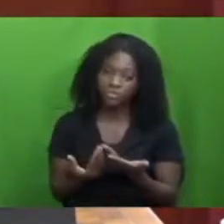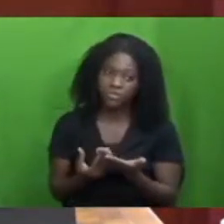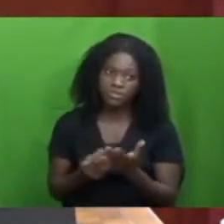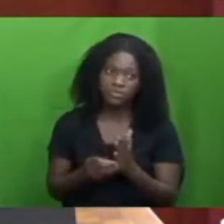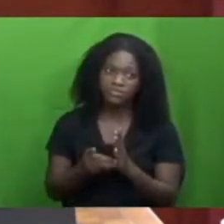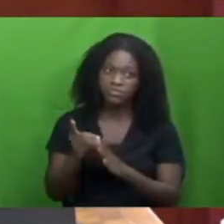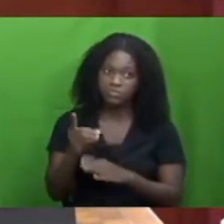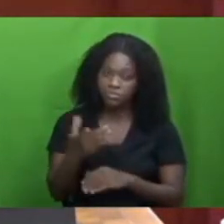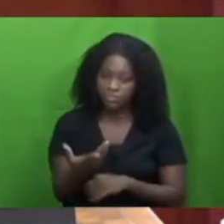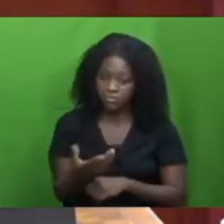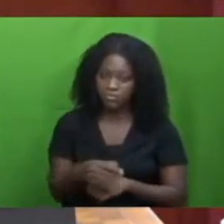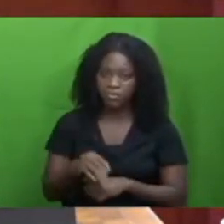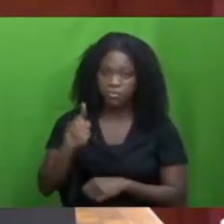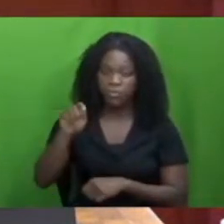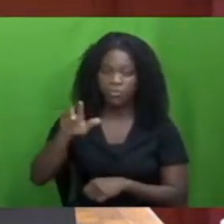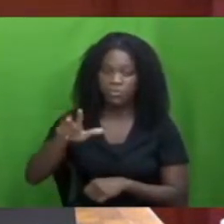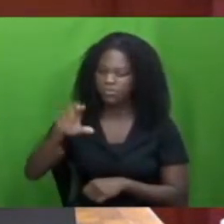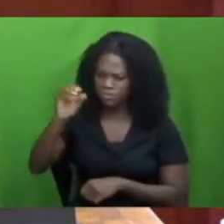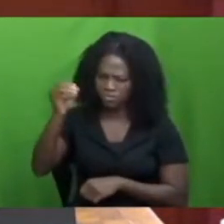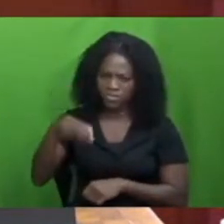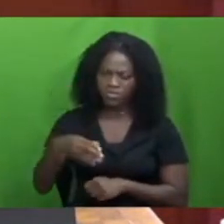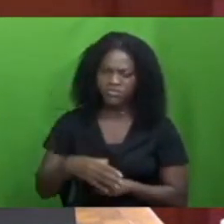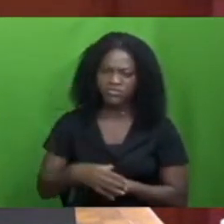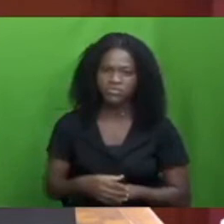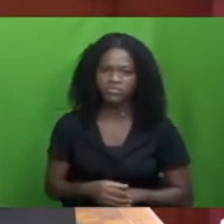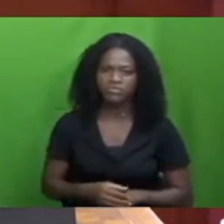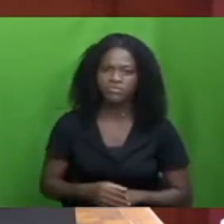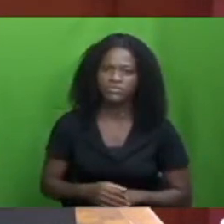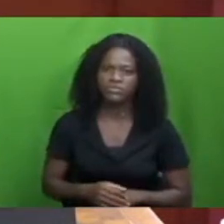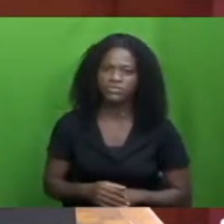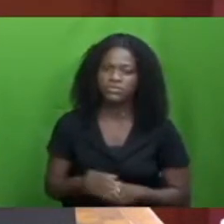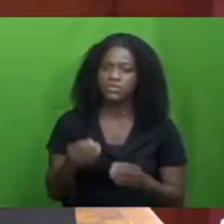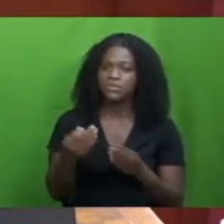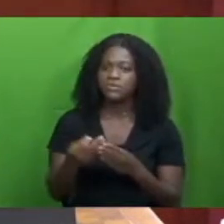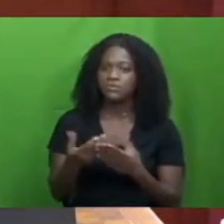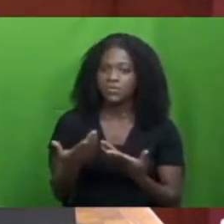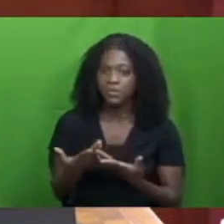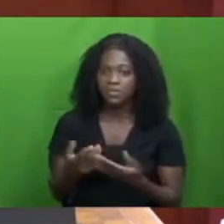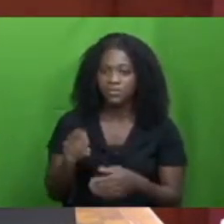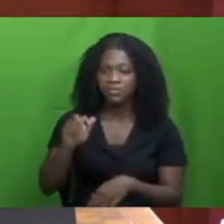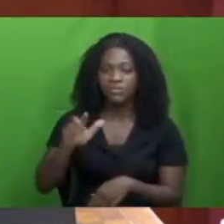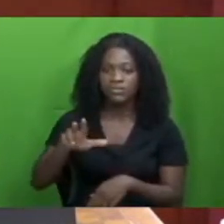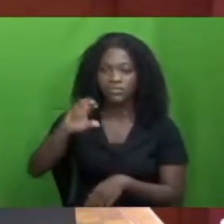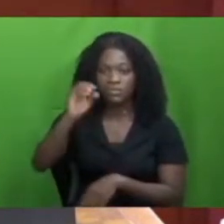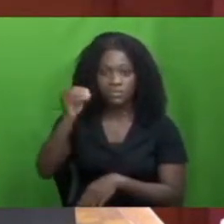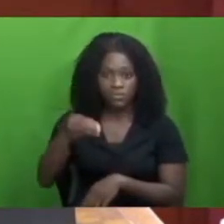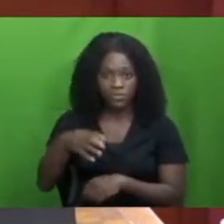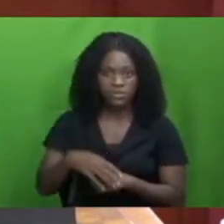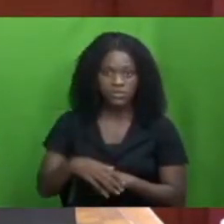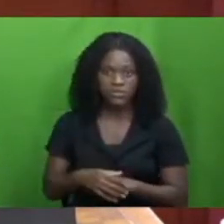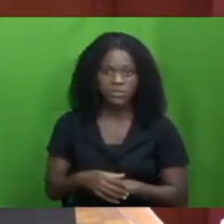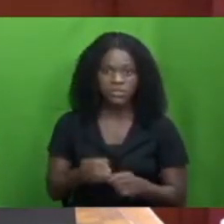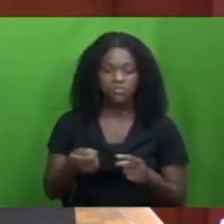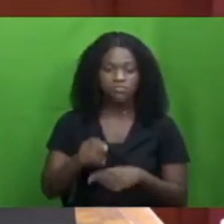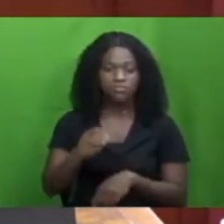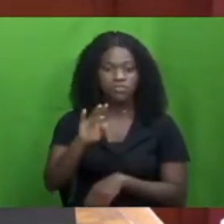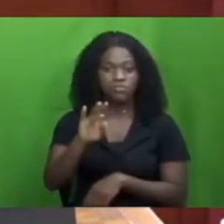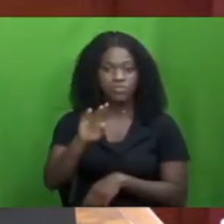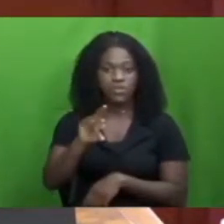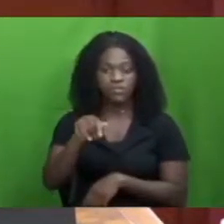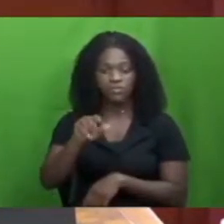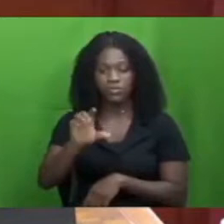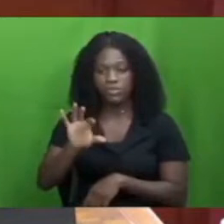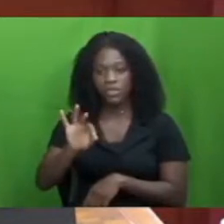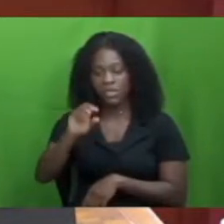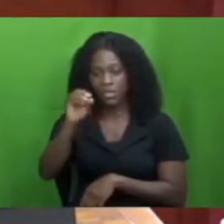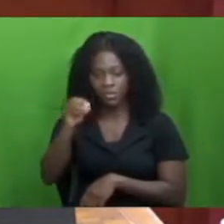down from 3%, end period headline inflation of 31.3% from